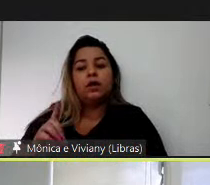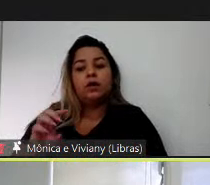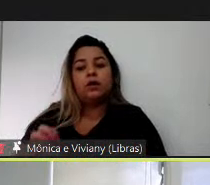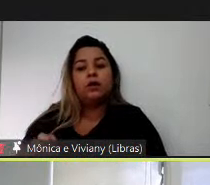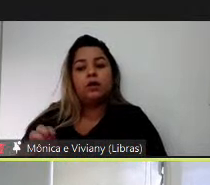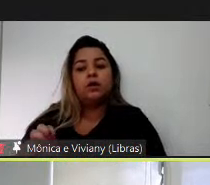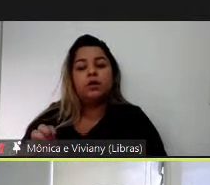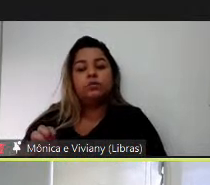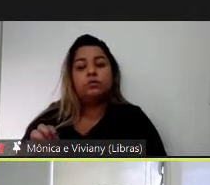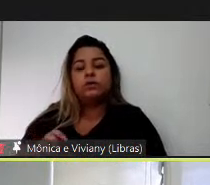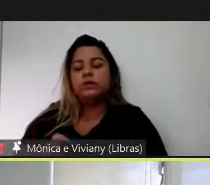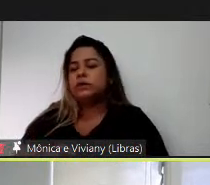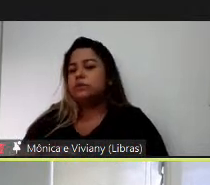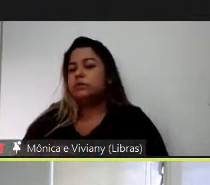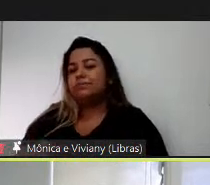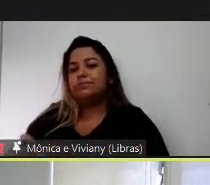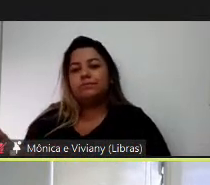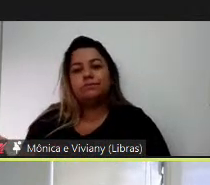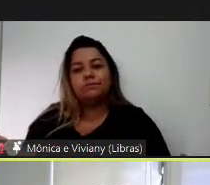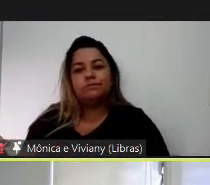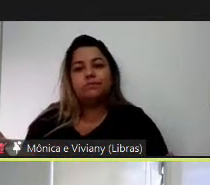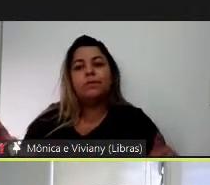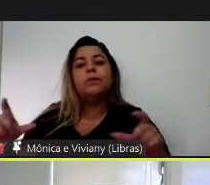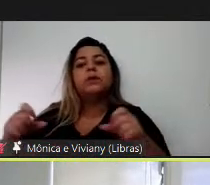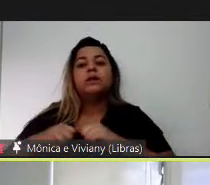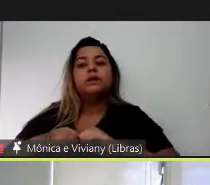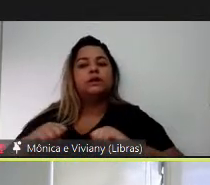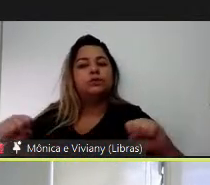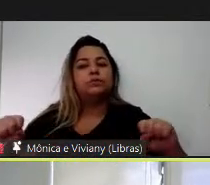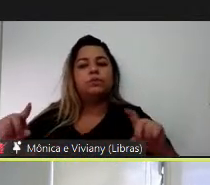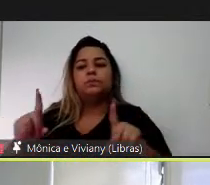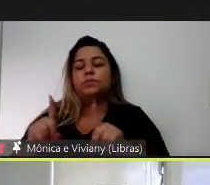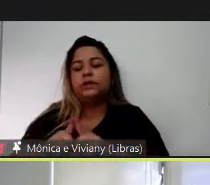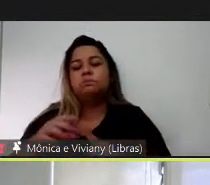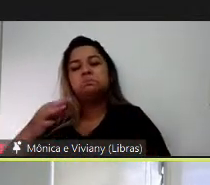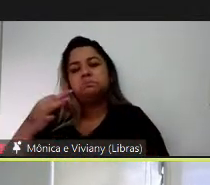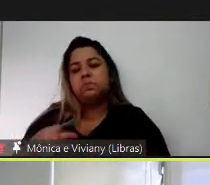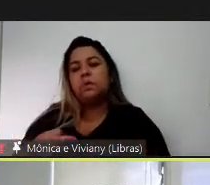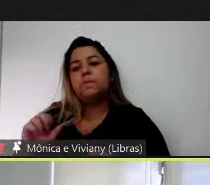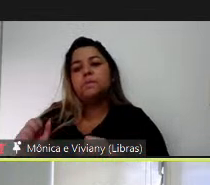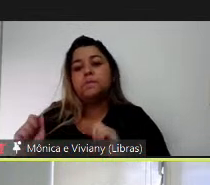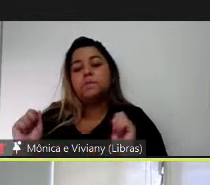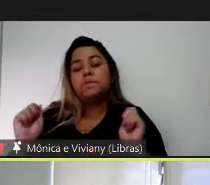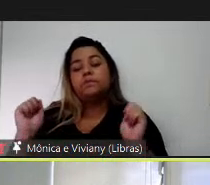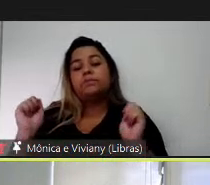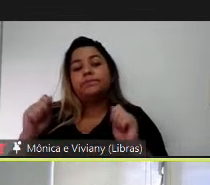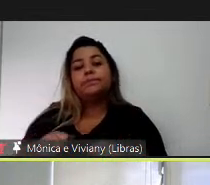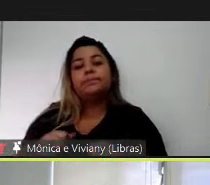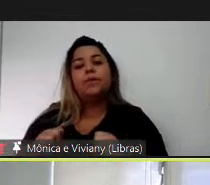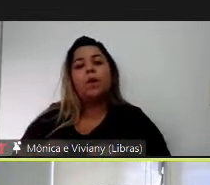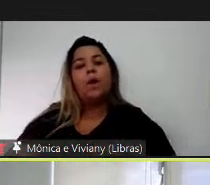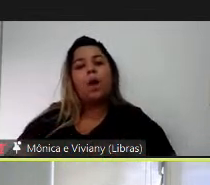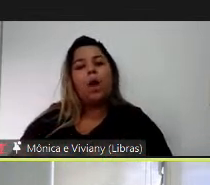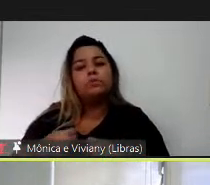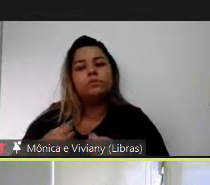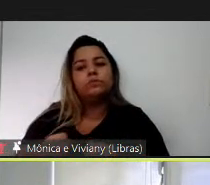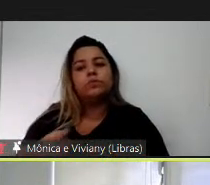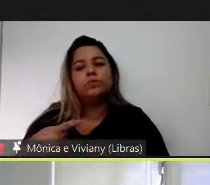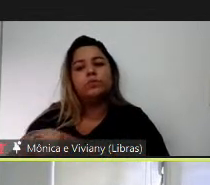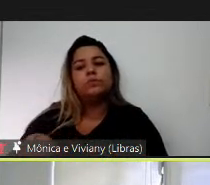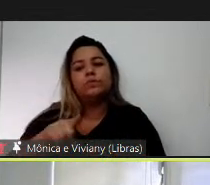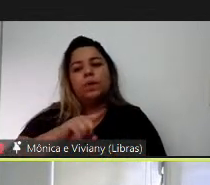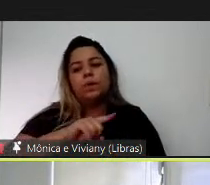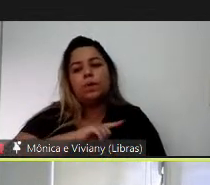is a great network, which certainly also needs a lot of effort